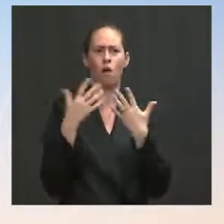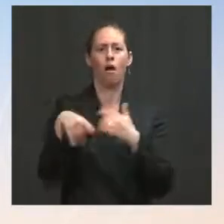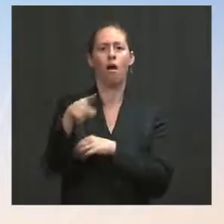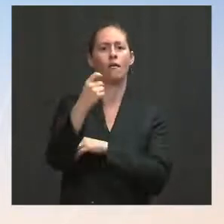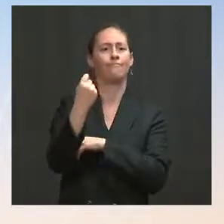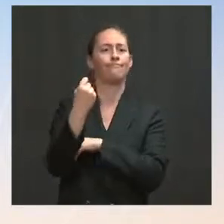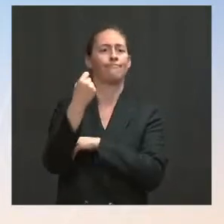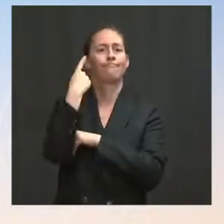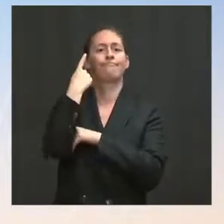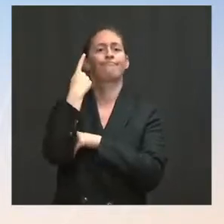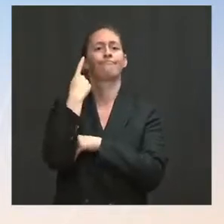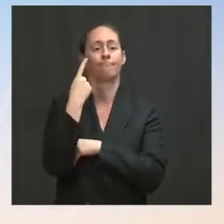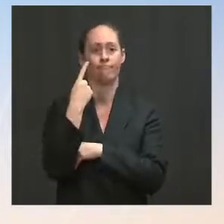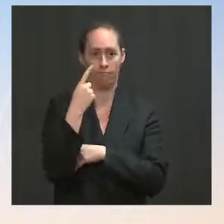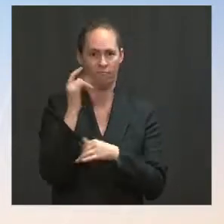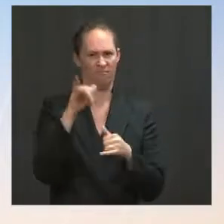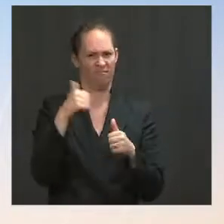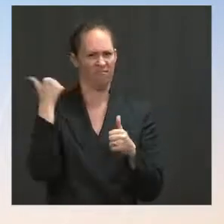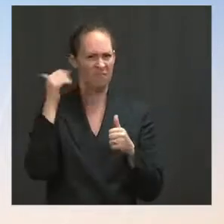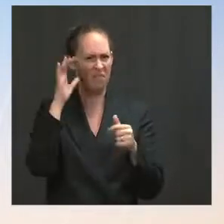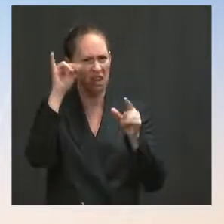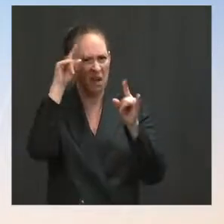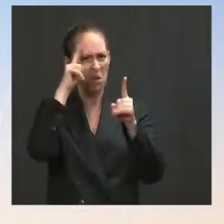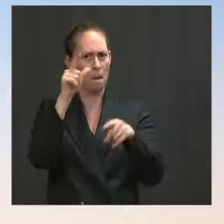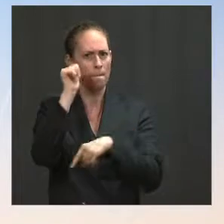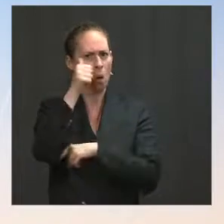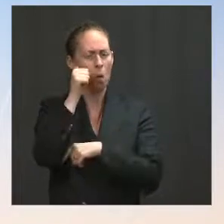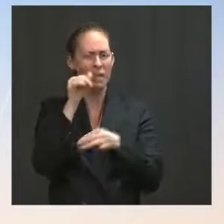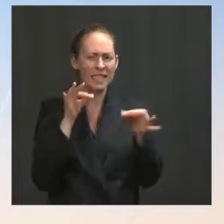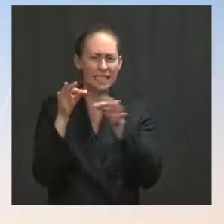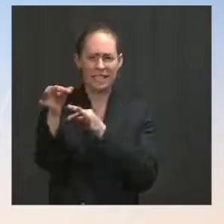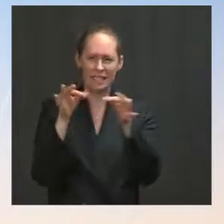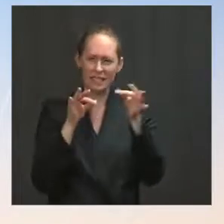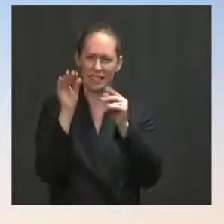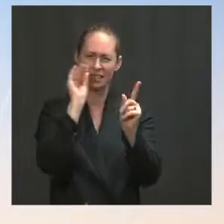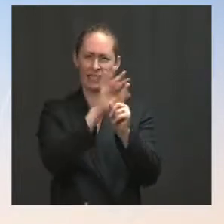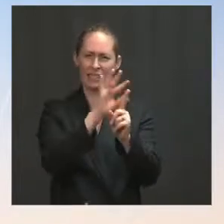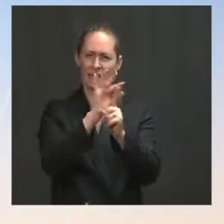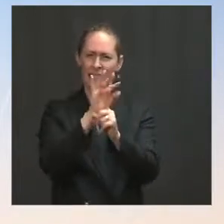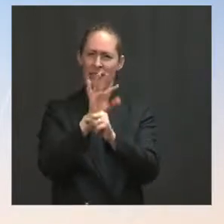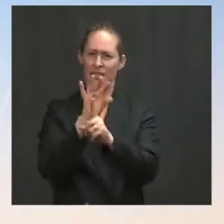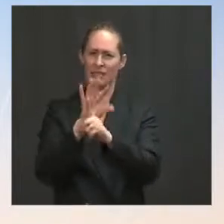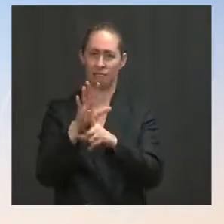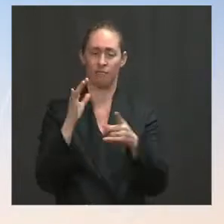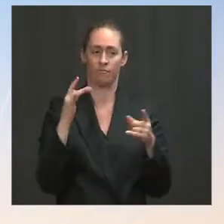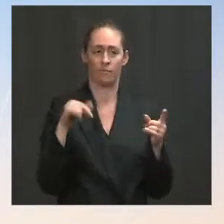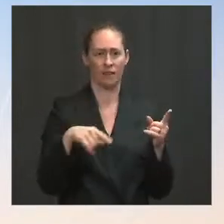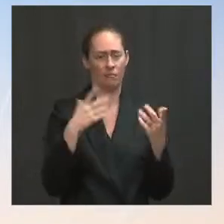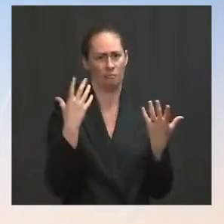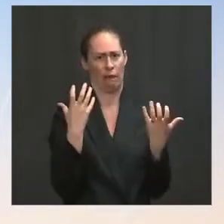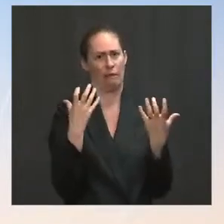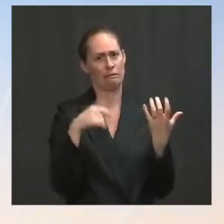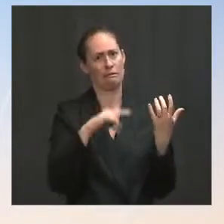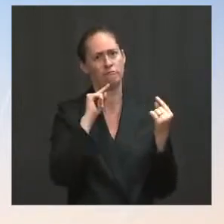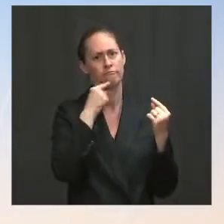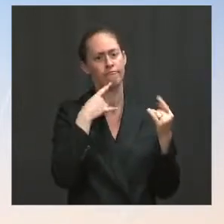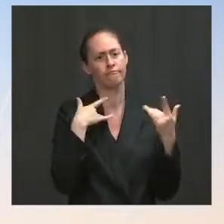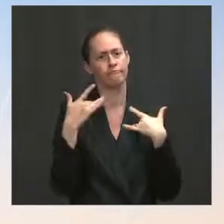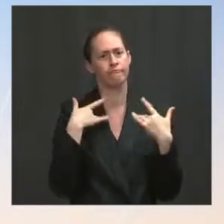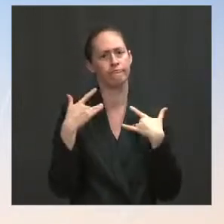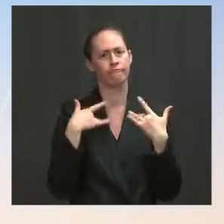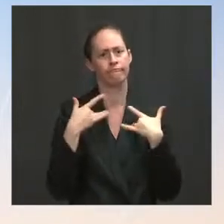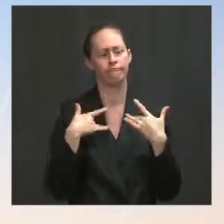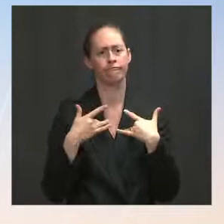speak to how stark this issue is, how in dozens of states across the country there are efforts to put in